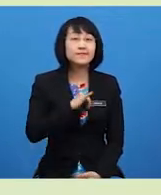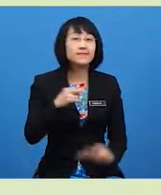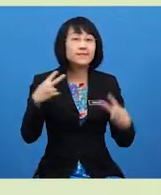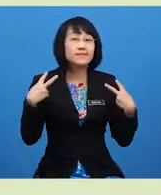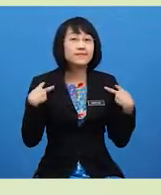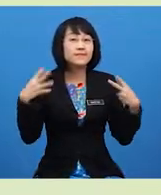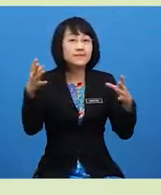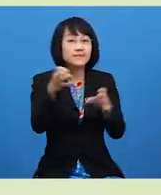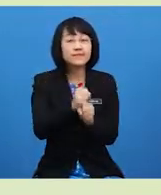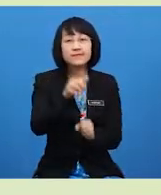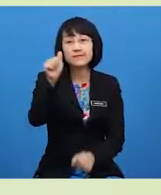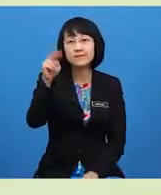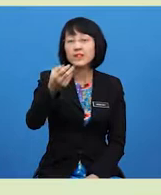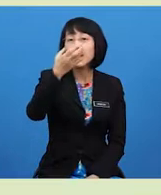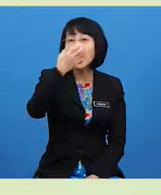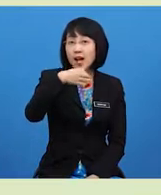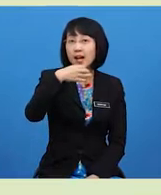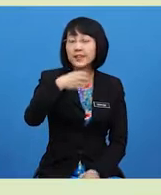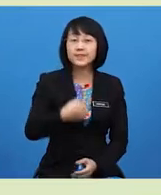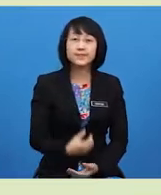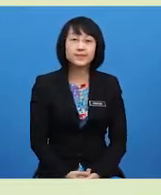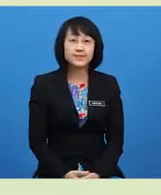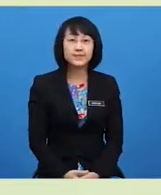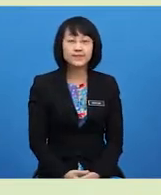I've got an apple.